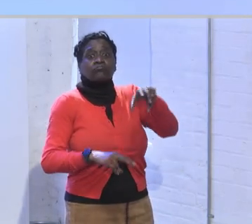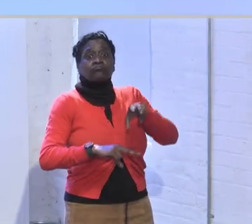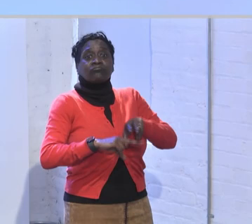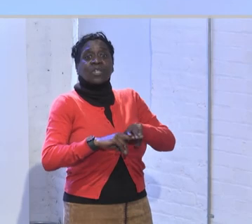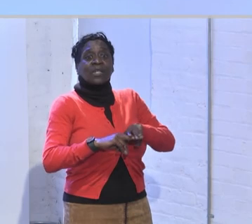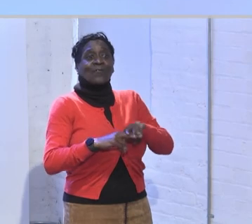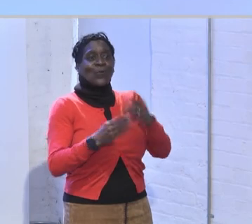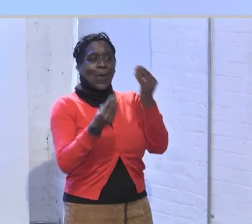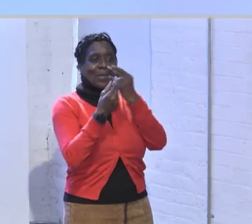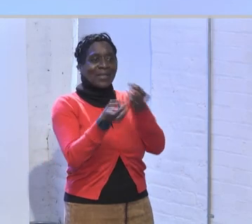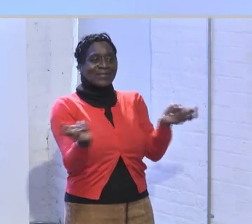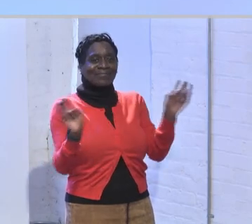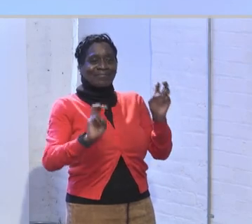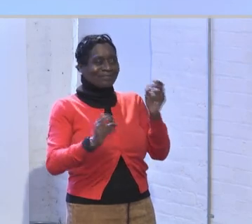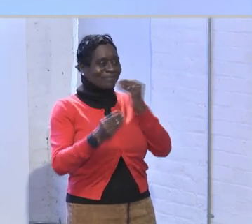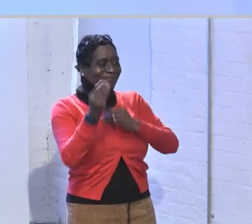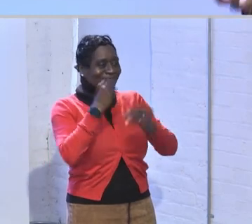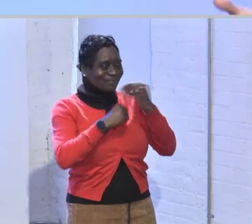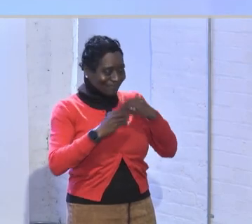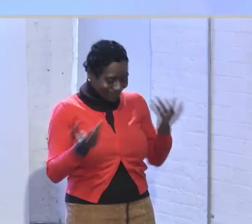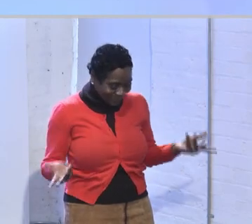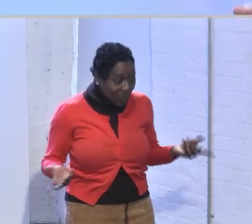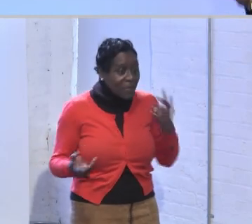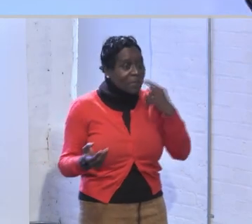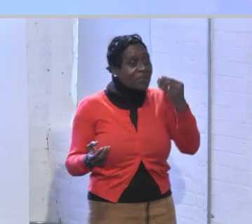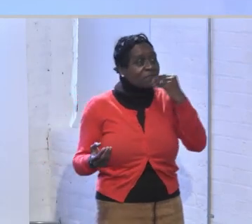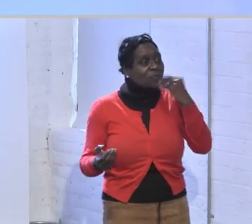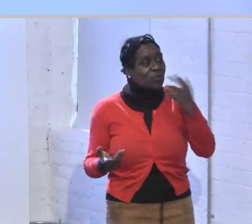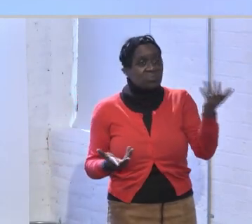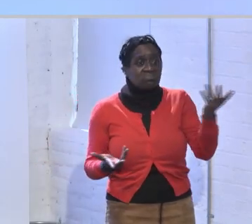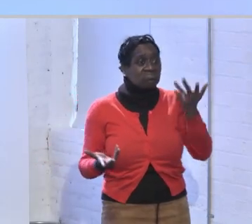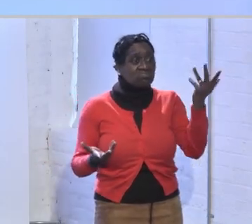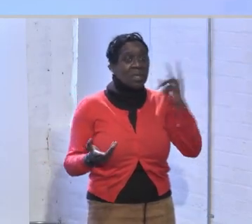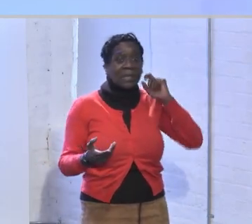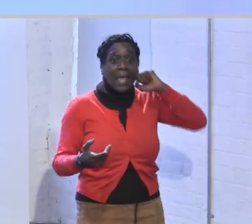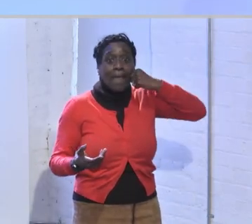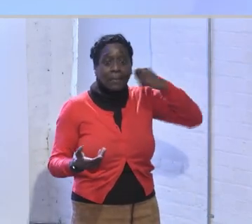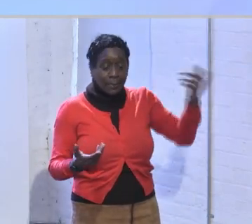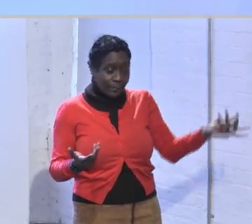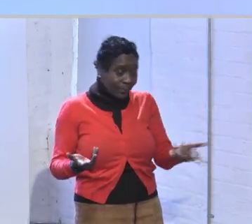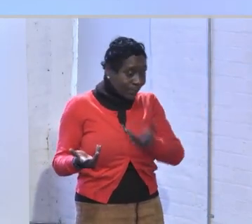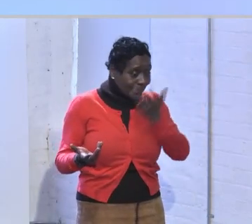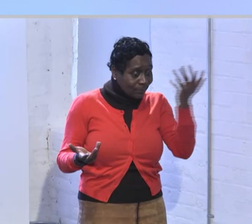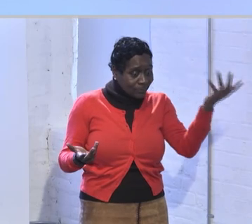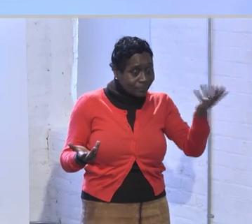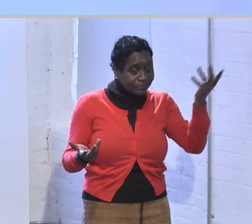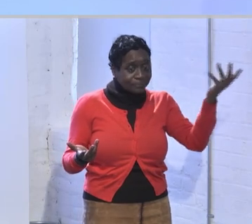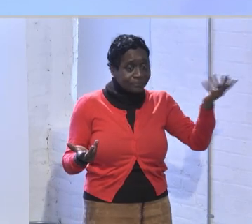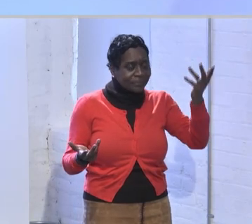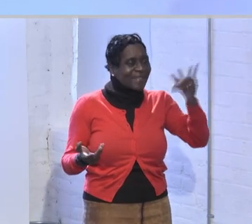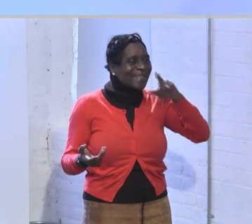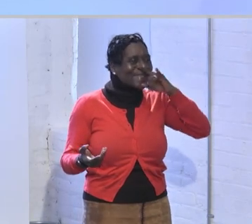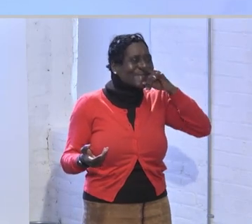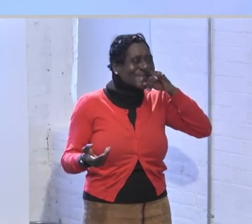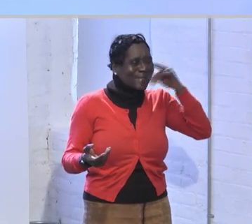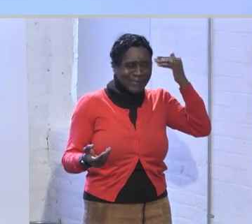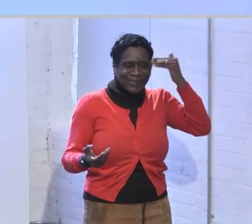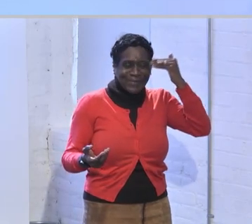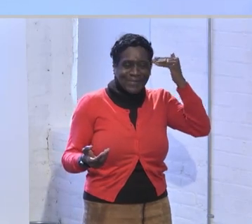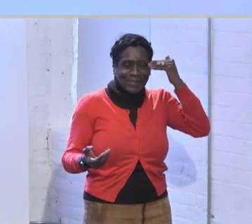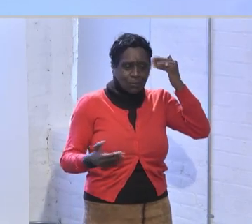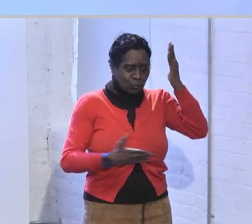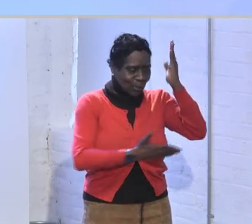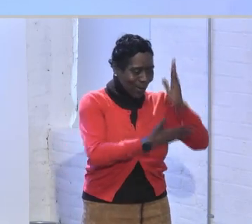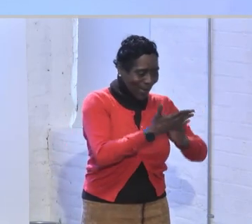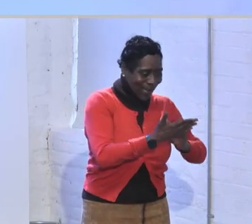for a meal and taking out maybe food. Maybe there's apple. And kids are, intrigued. You cut